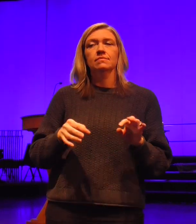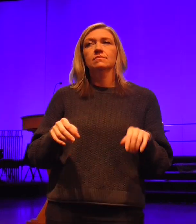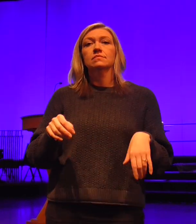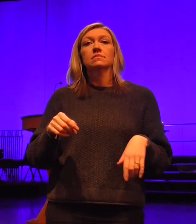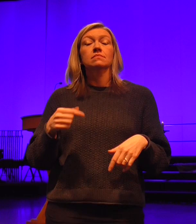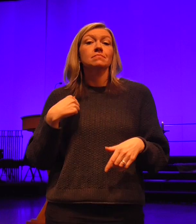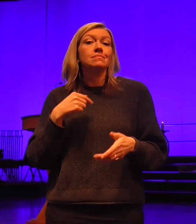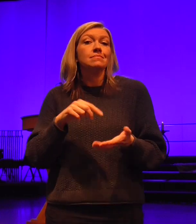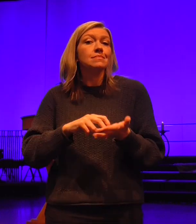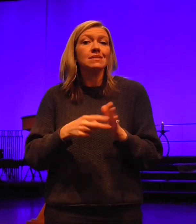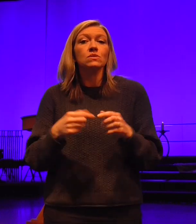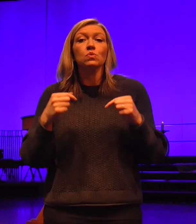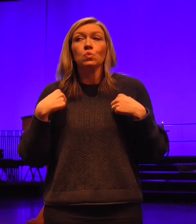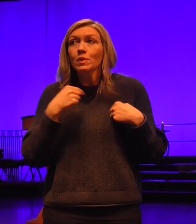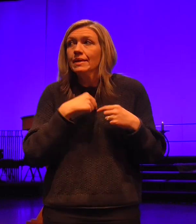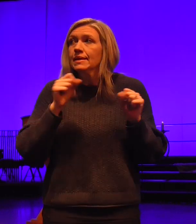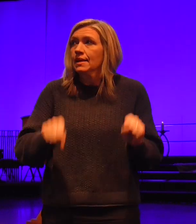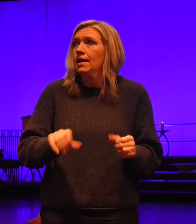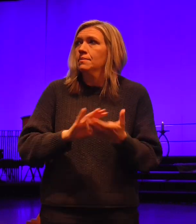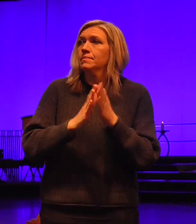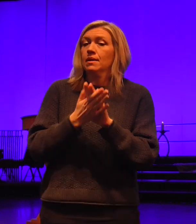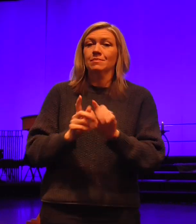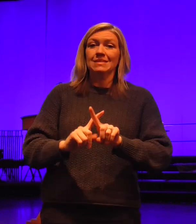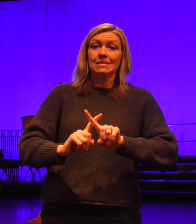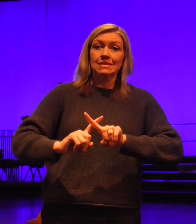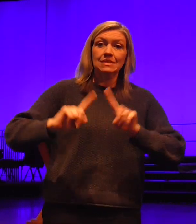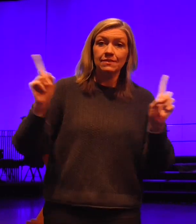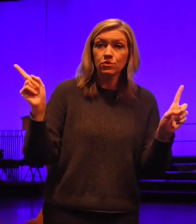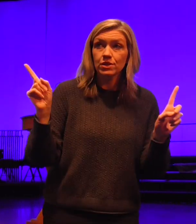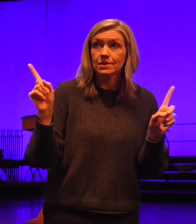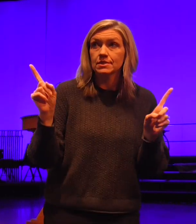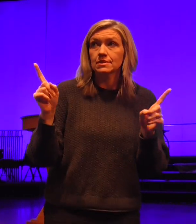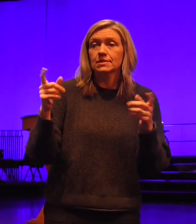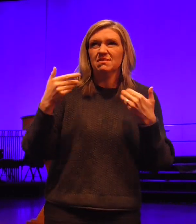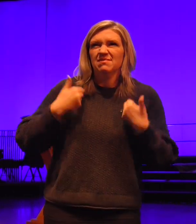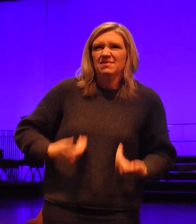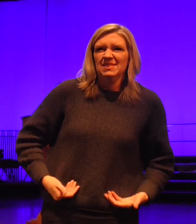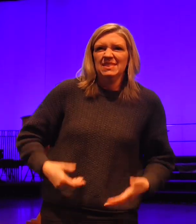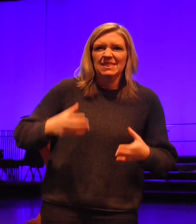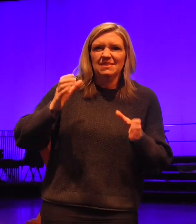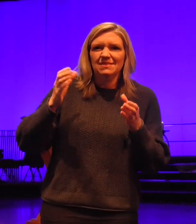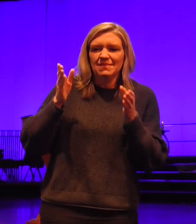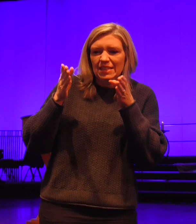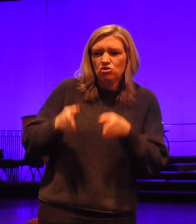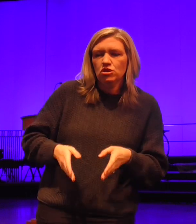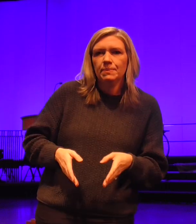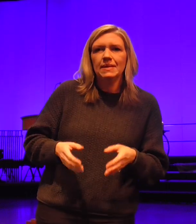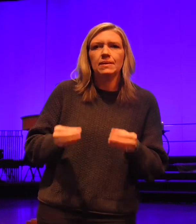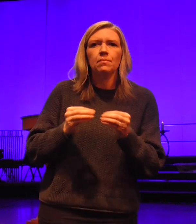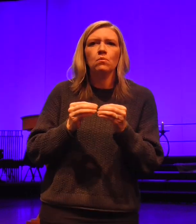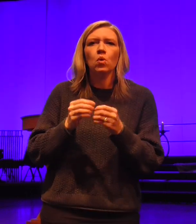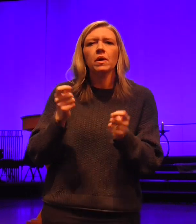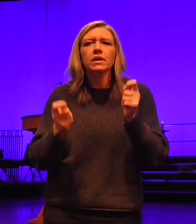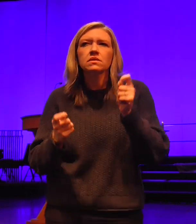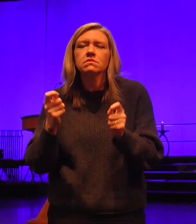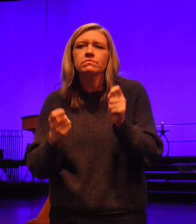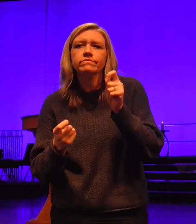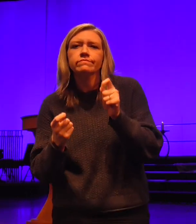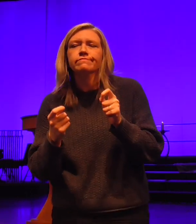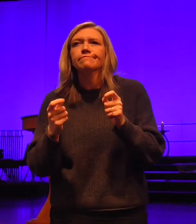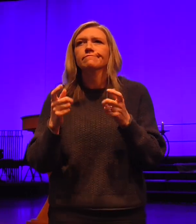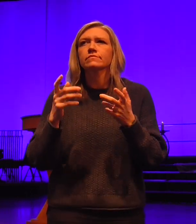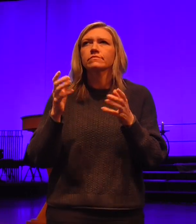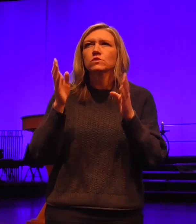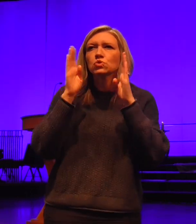then become a different instrument, a more tuned instrument, tuned in a different way,